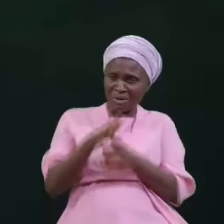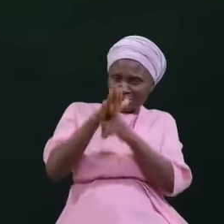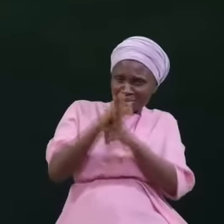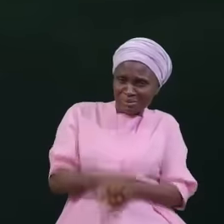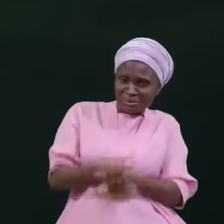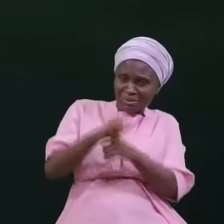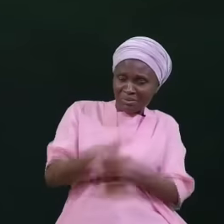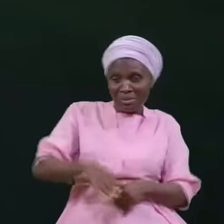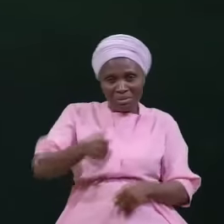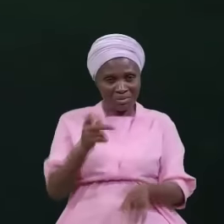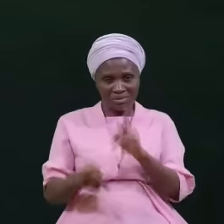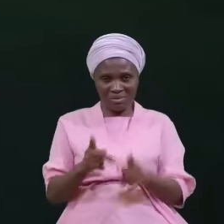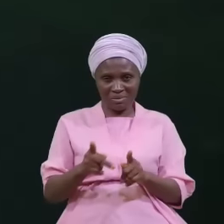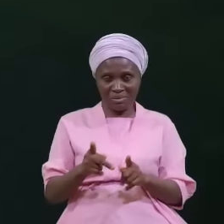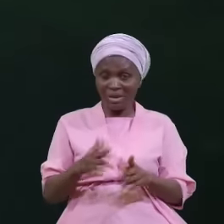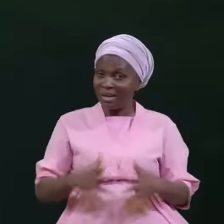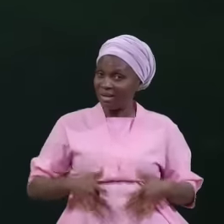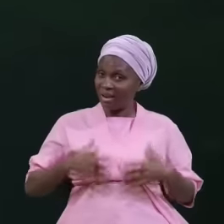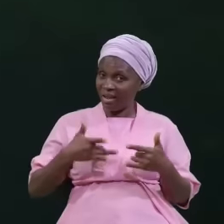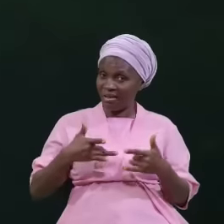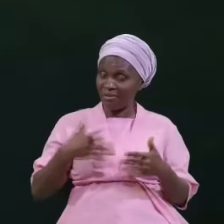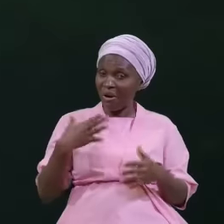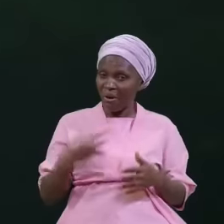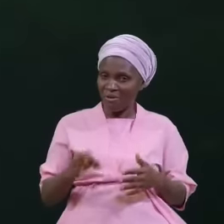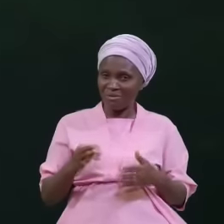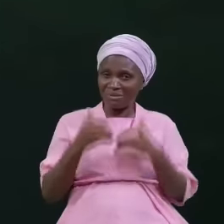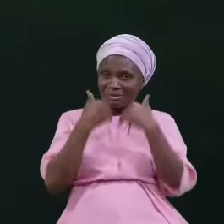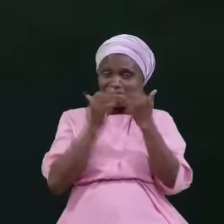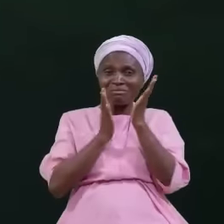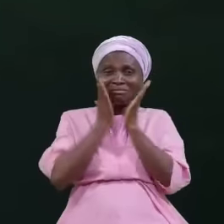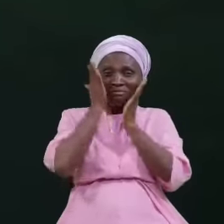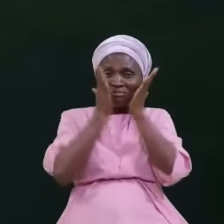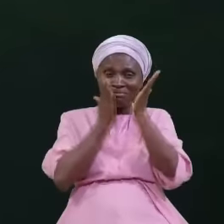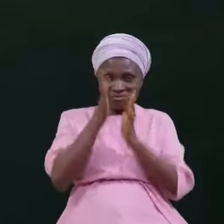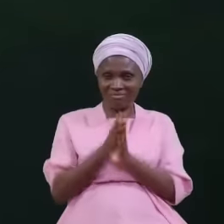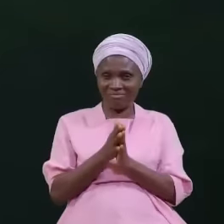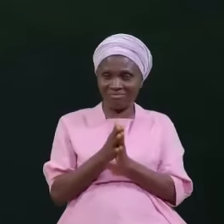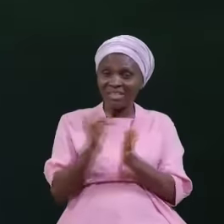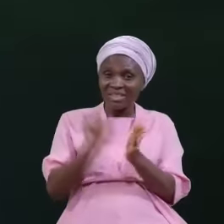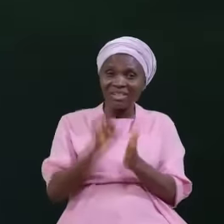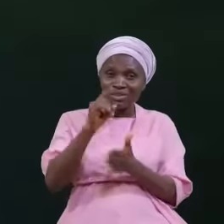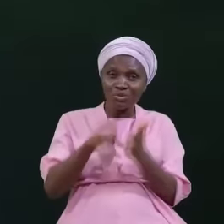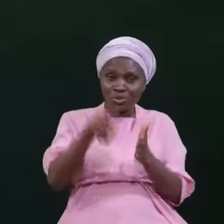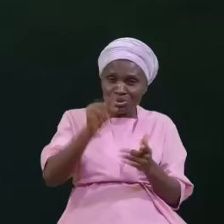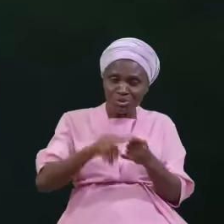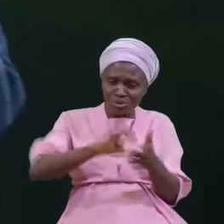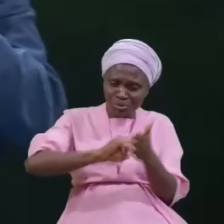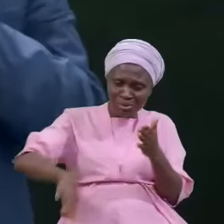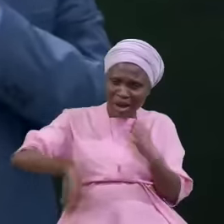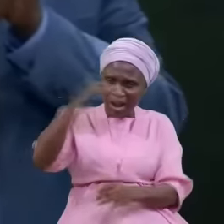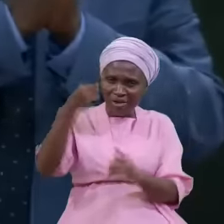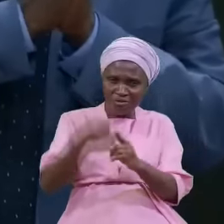the life of disgrace. That's what we need to get out of the way. Tell the